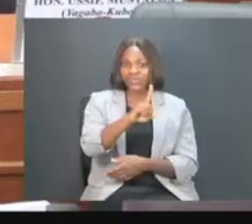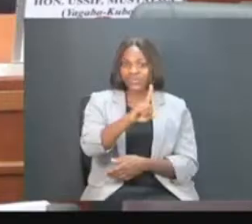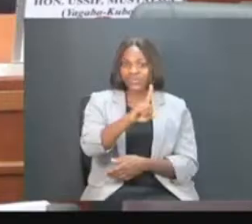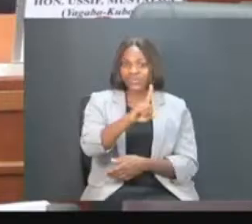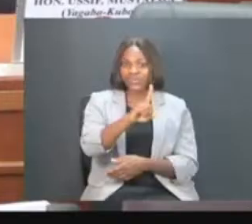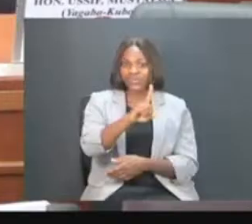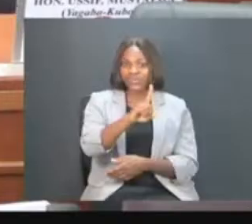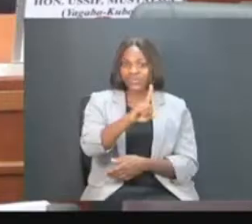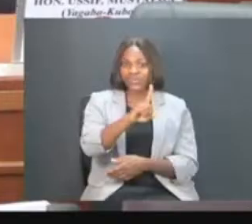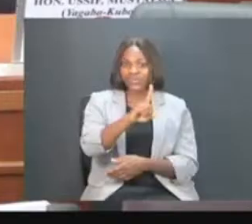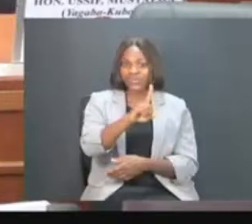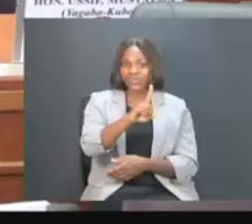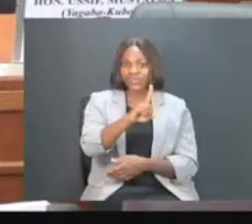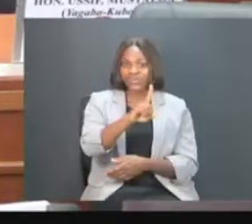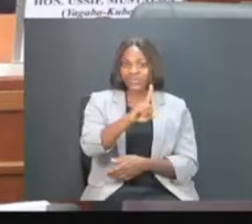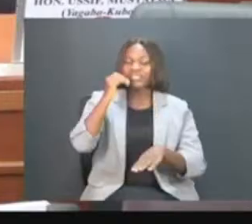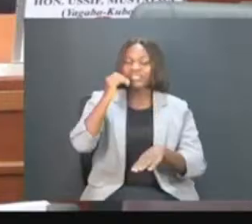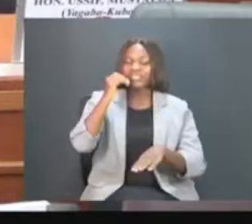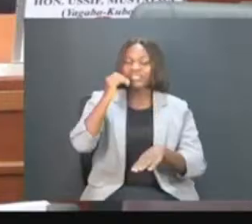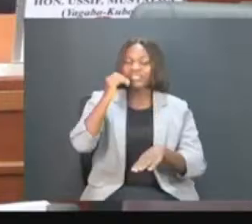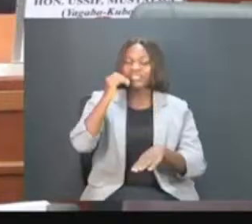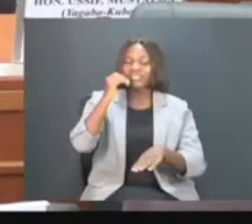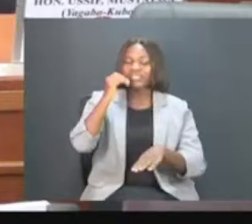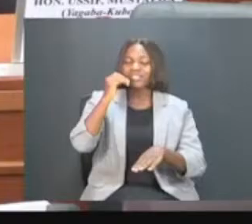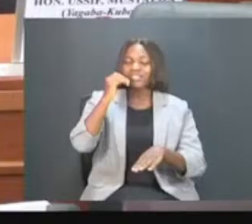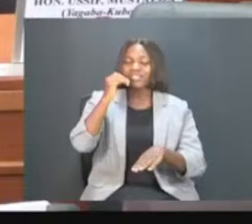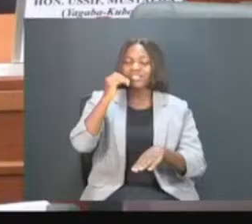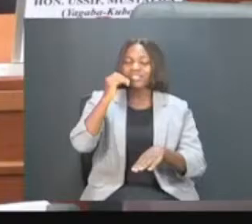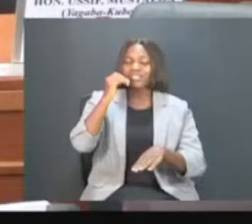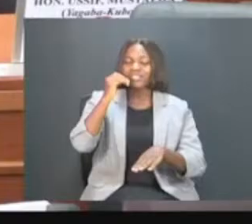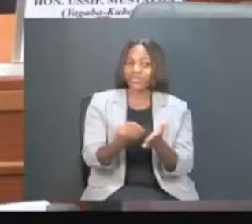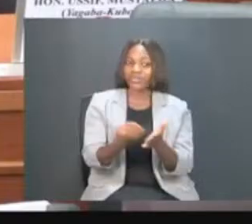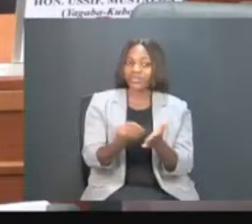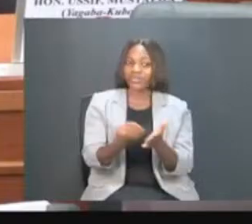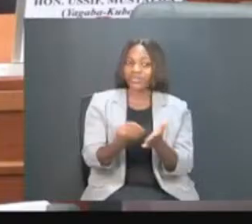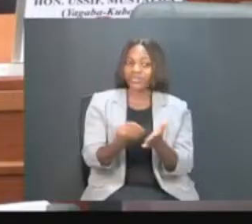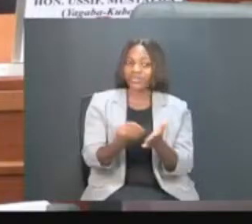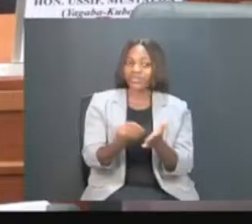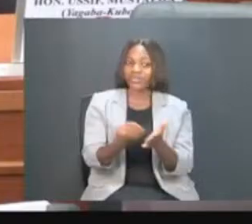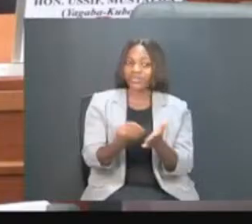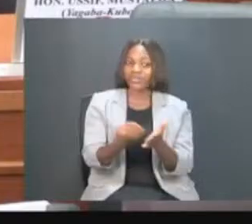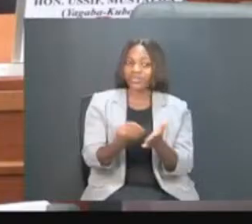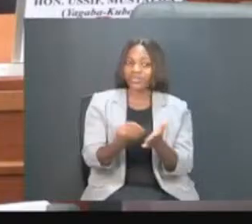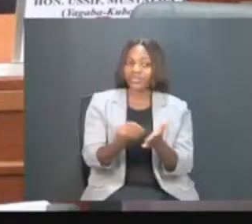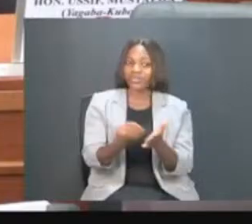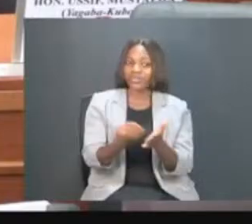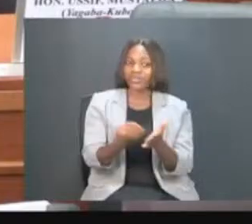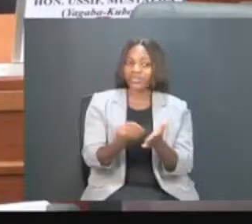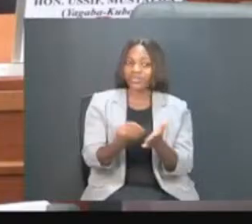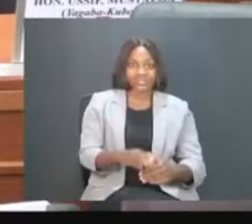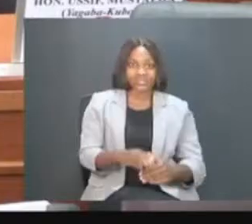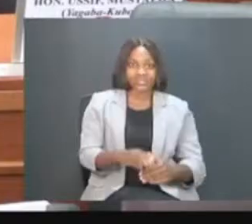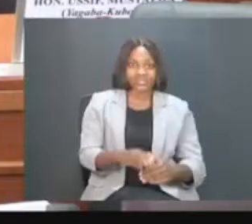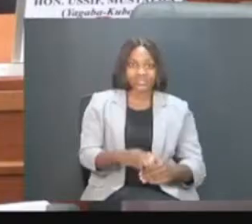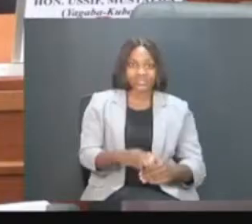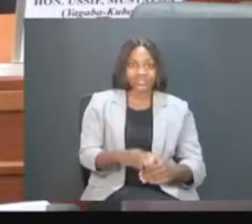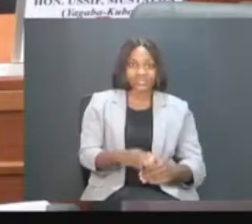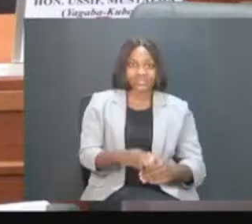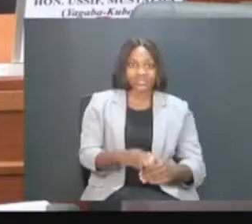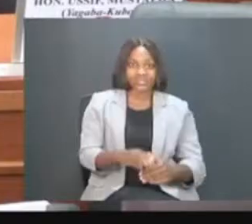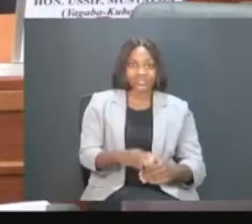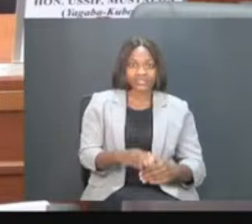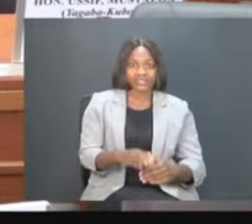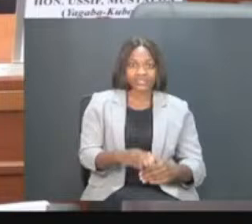was a whole lot better than this 24-hour economy bill which they have brought before us. Mr. Speaker, the NDPC